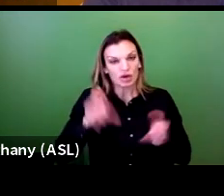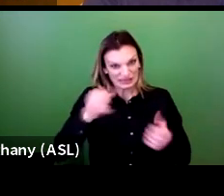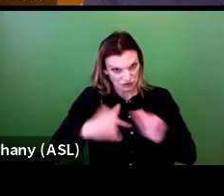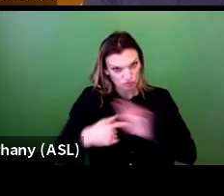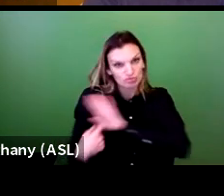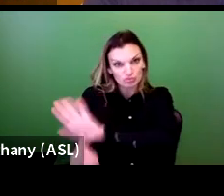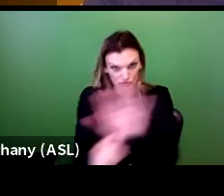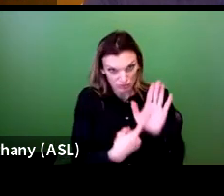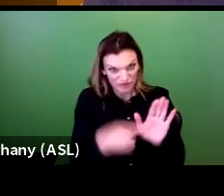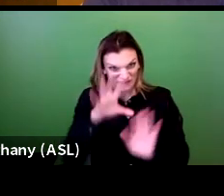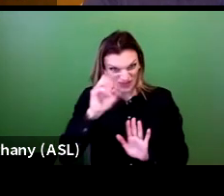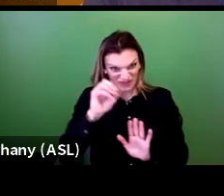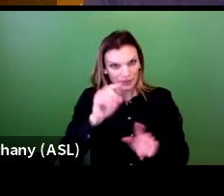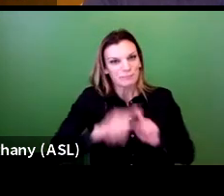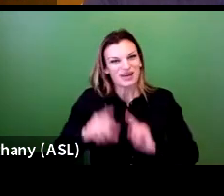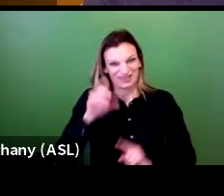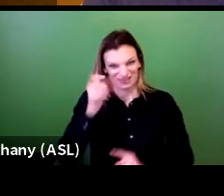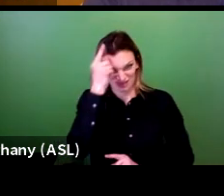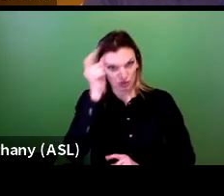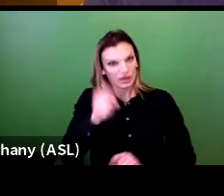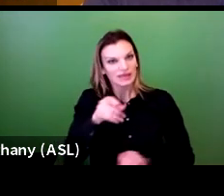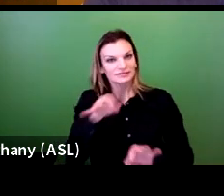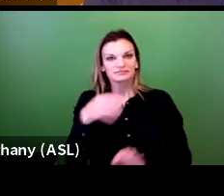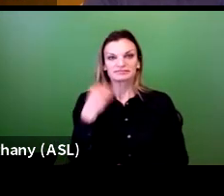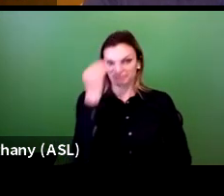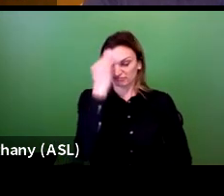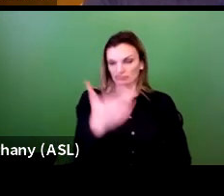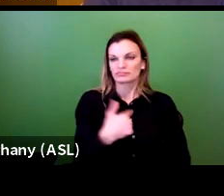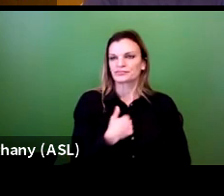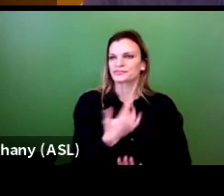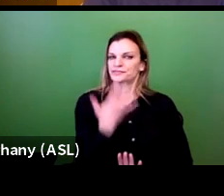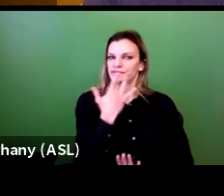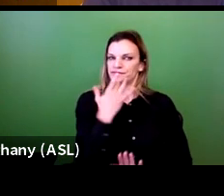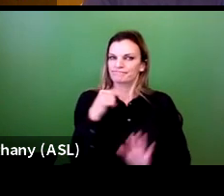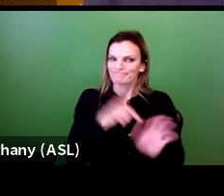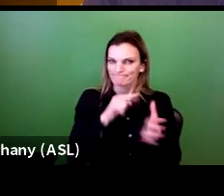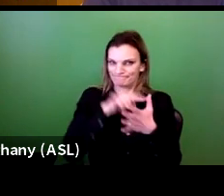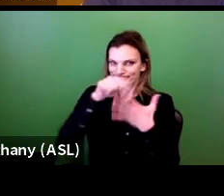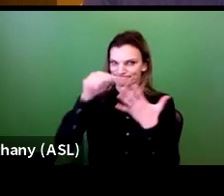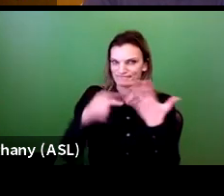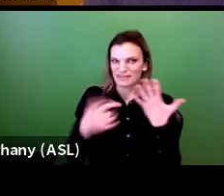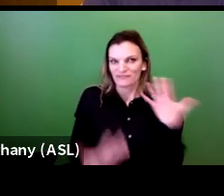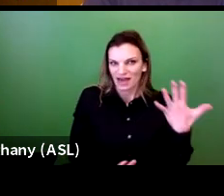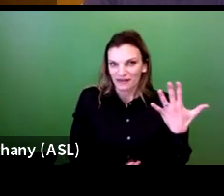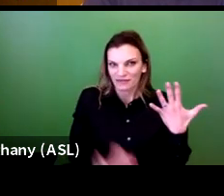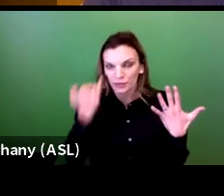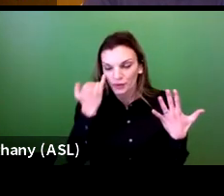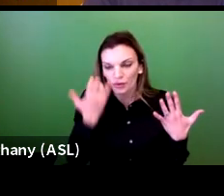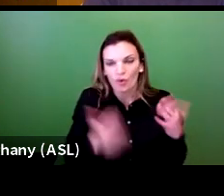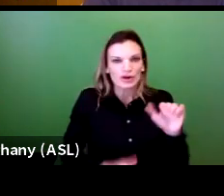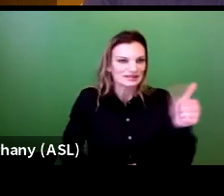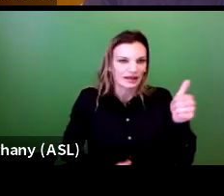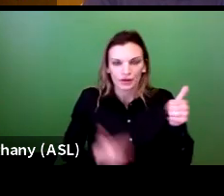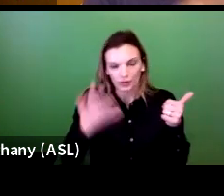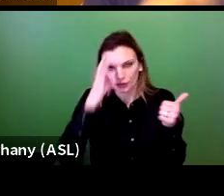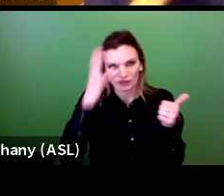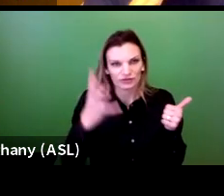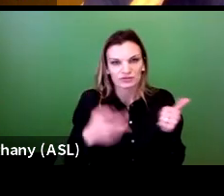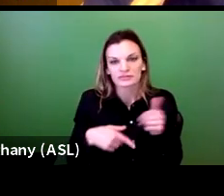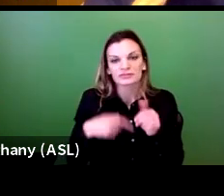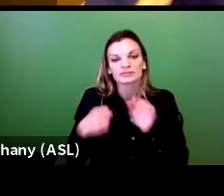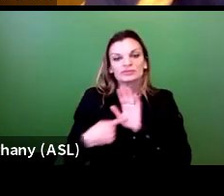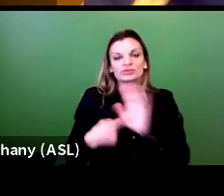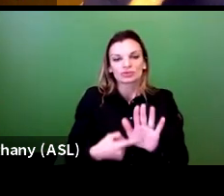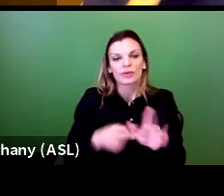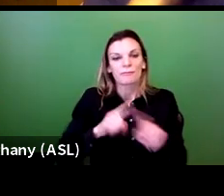go through each one, but in broad strokes, this is what we did and why we did it and how we came to these 5 or 10 or whatever the number is that the